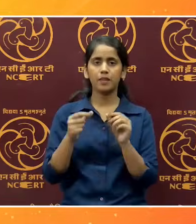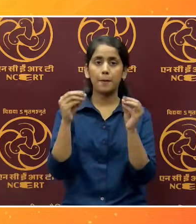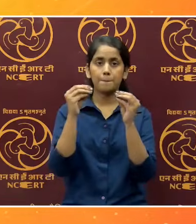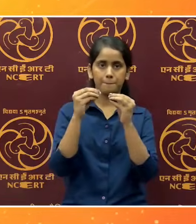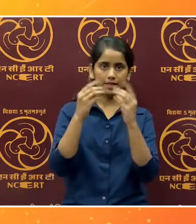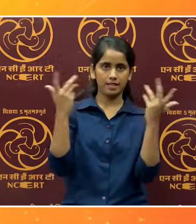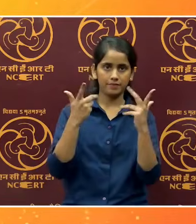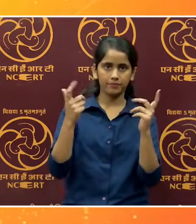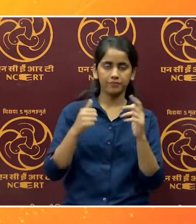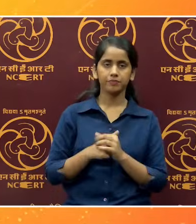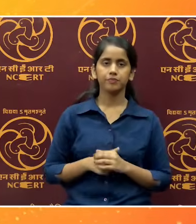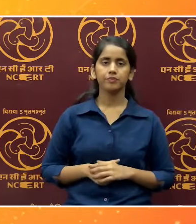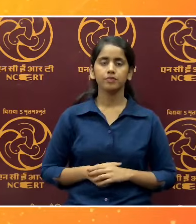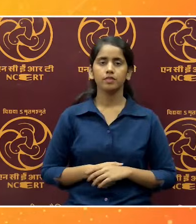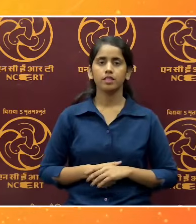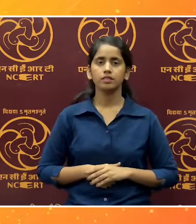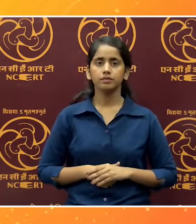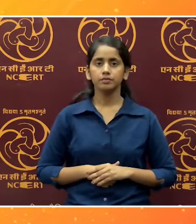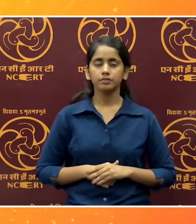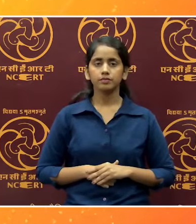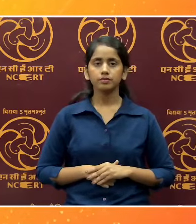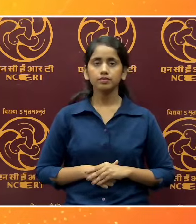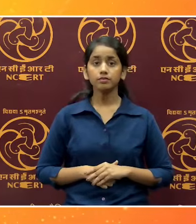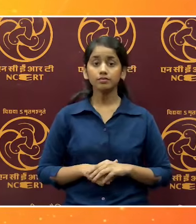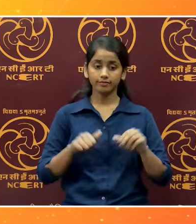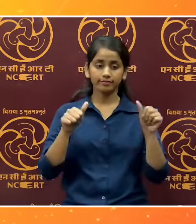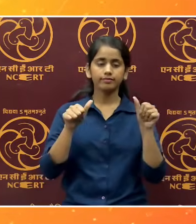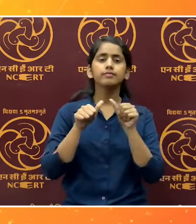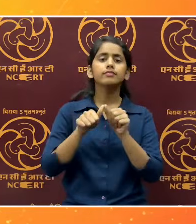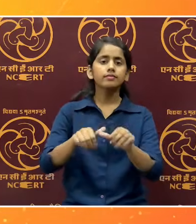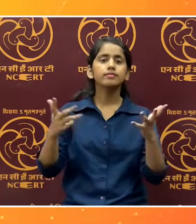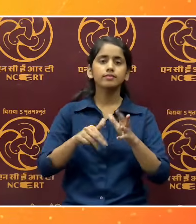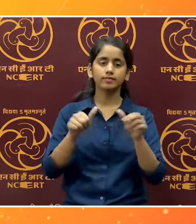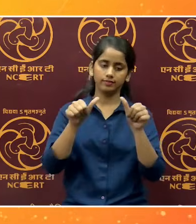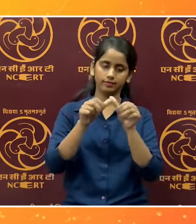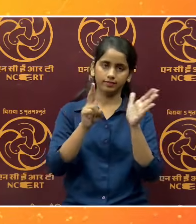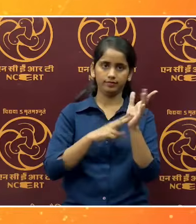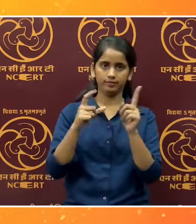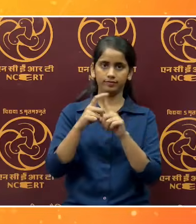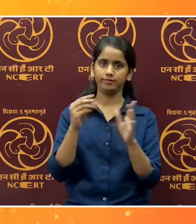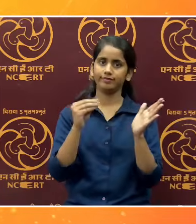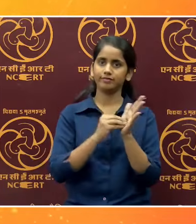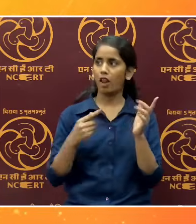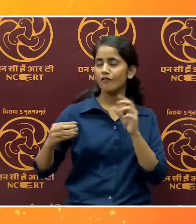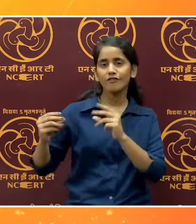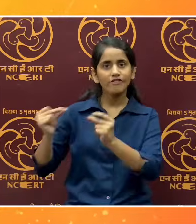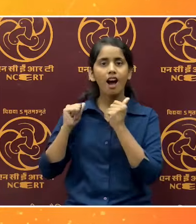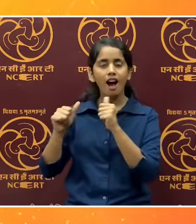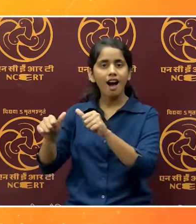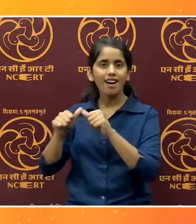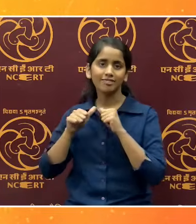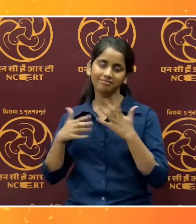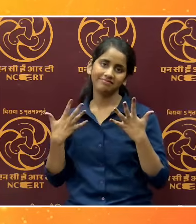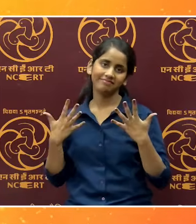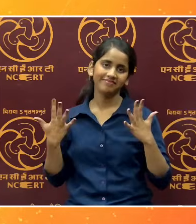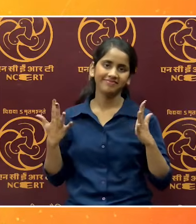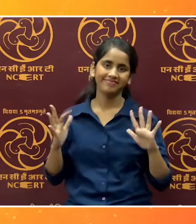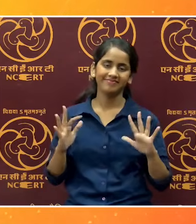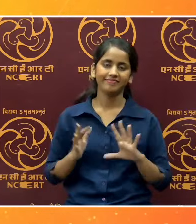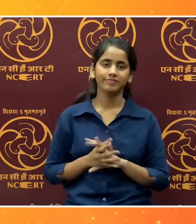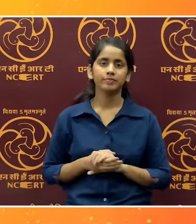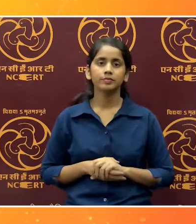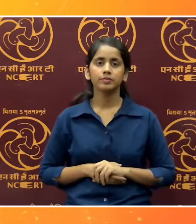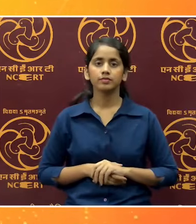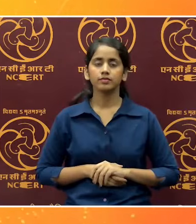B and. Okay. So, the answer is? And. How quickly ma'am has already answered?